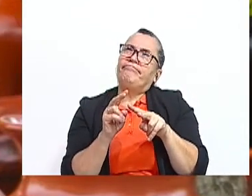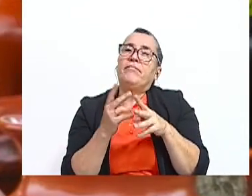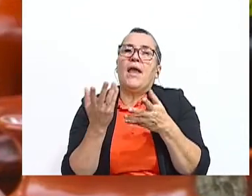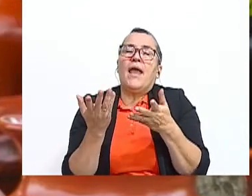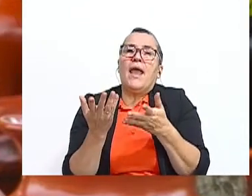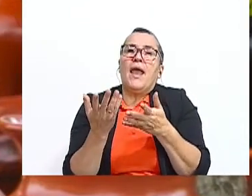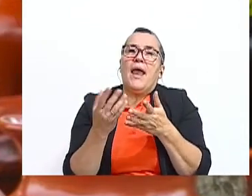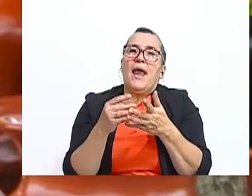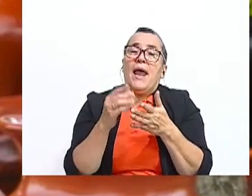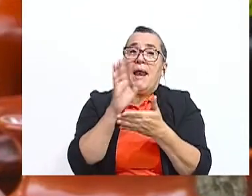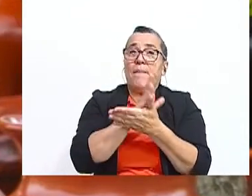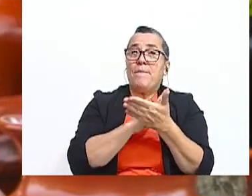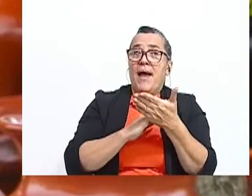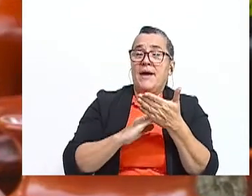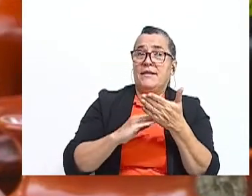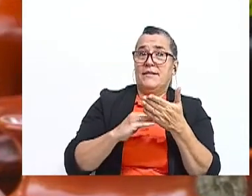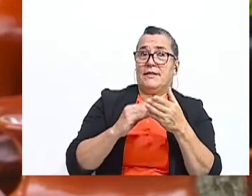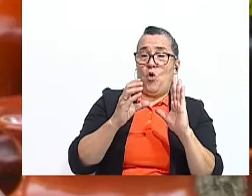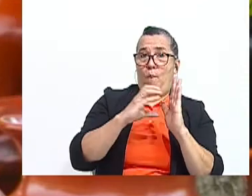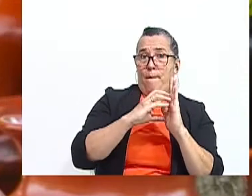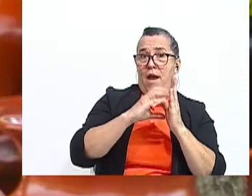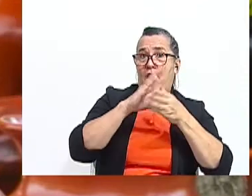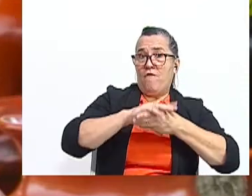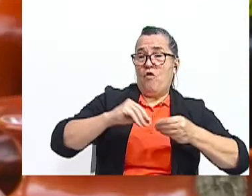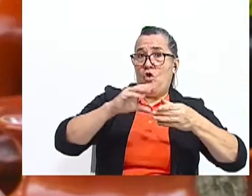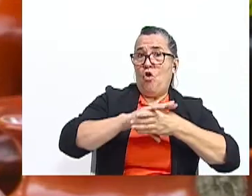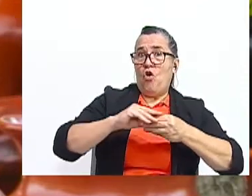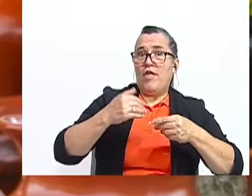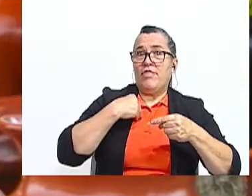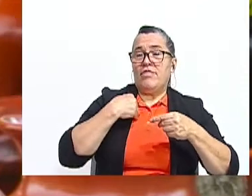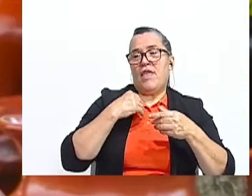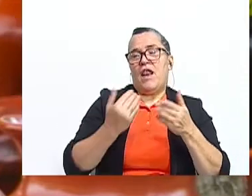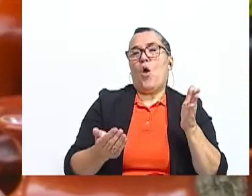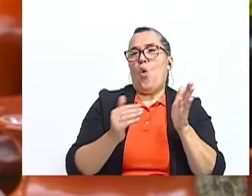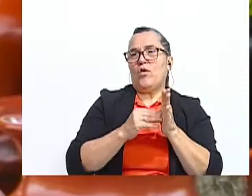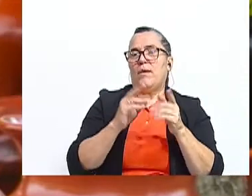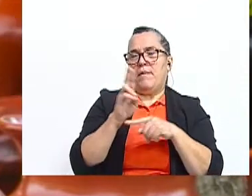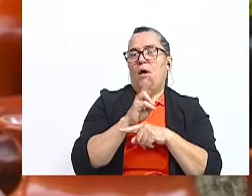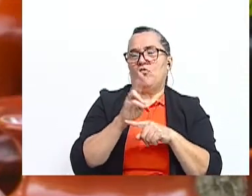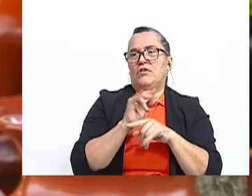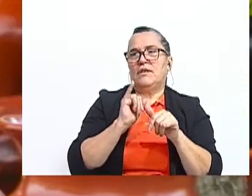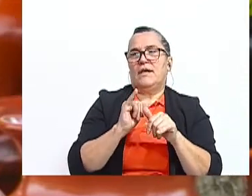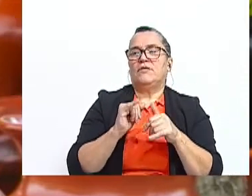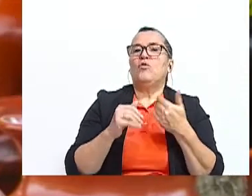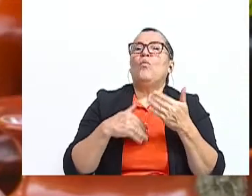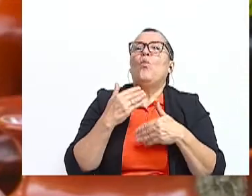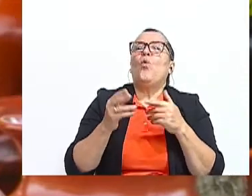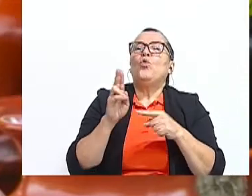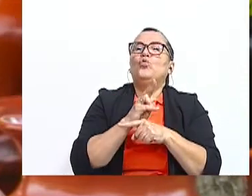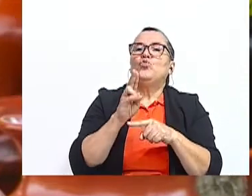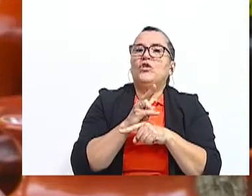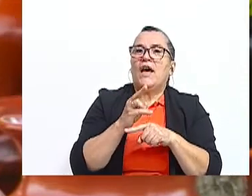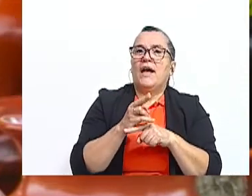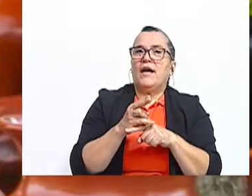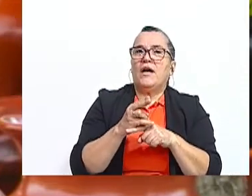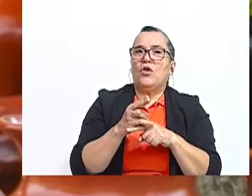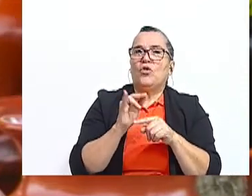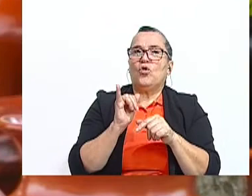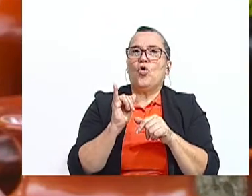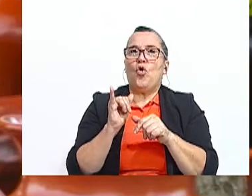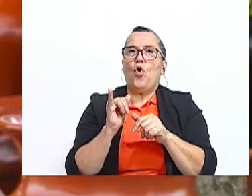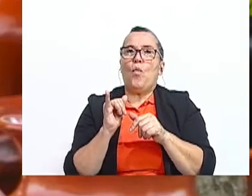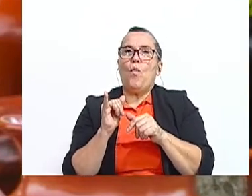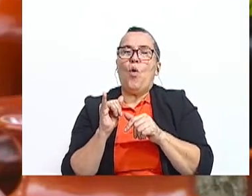and the parts of a narrative paragraph should have, well, we were going to use them, right? So I'm going to use some color